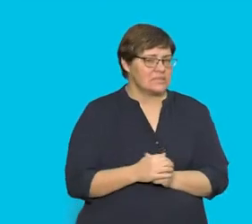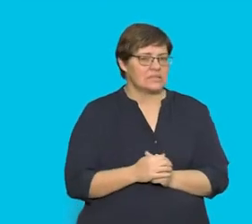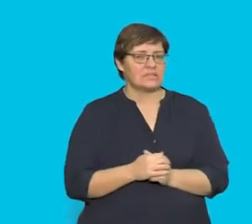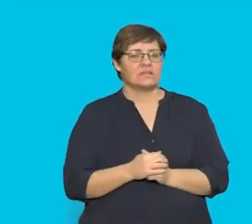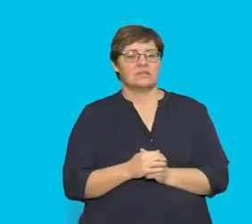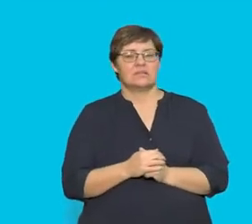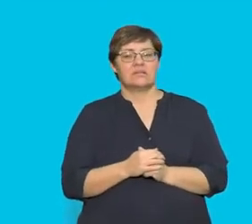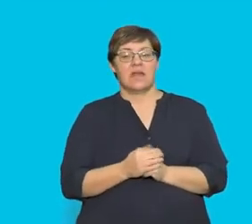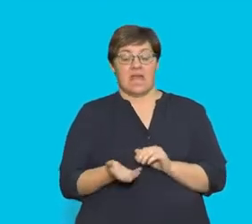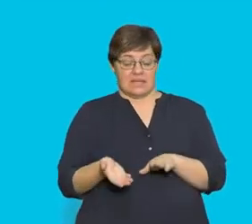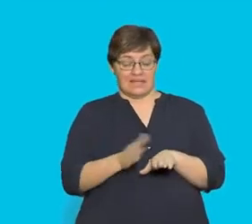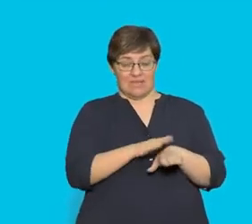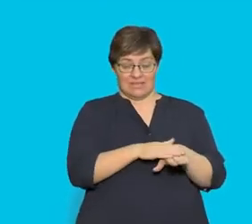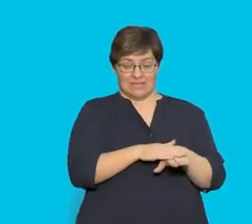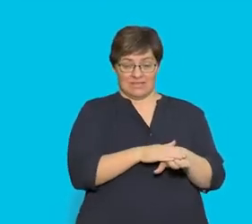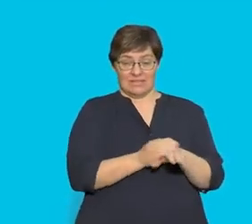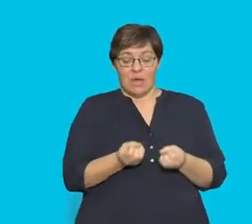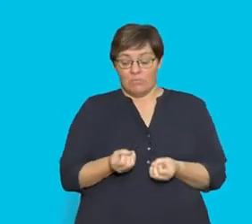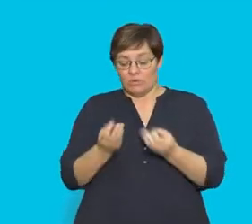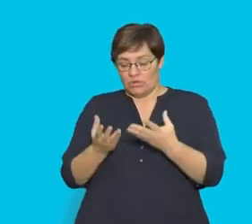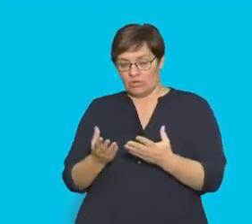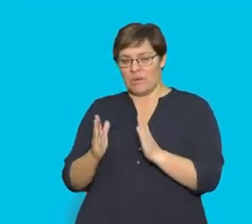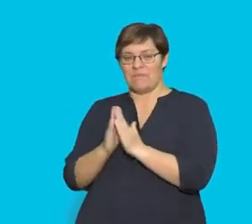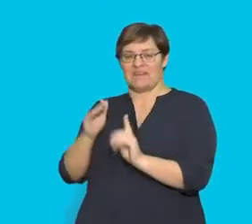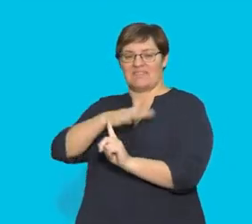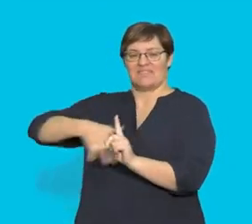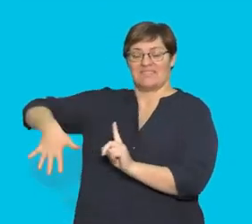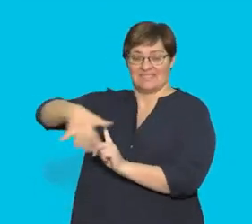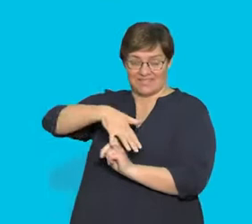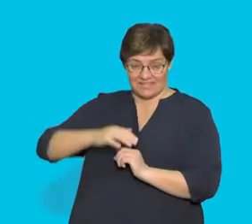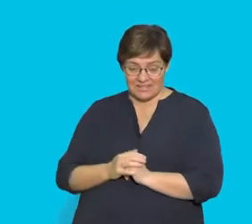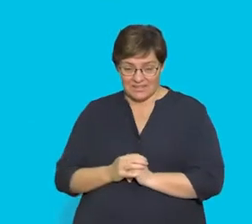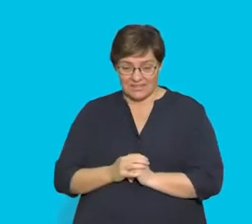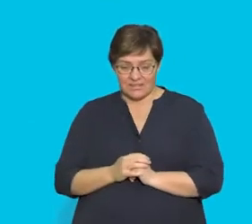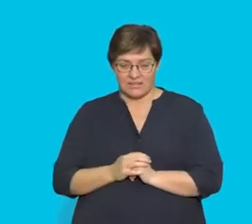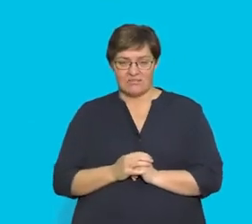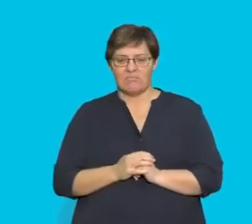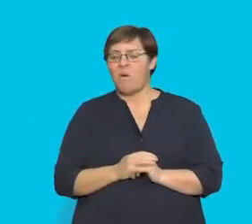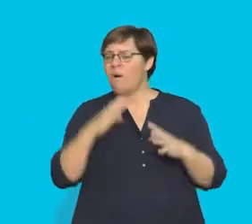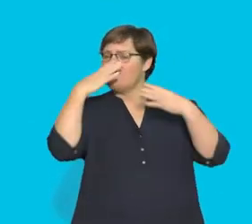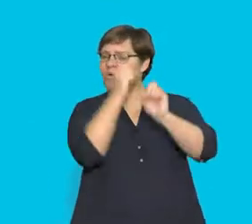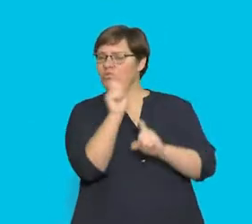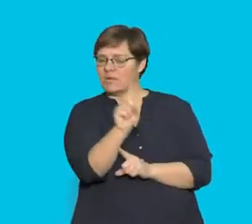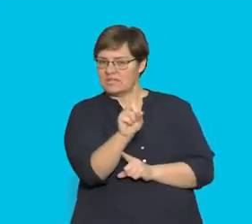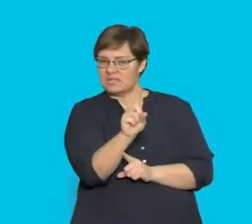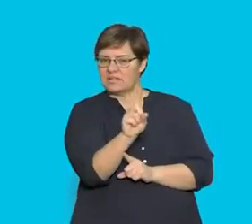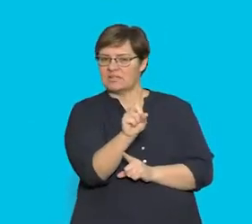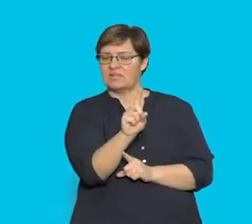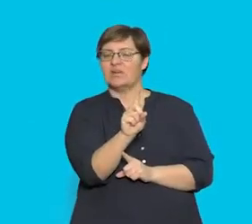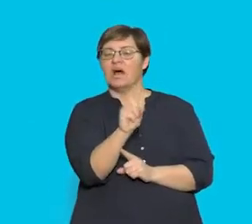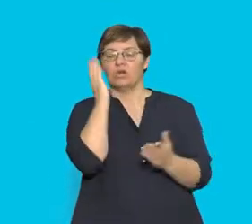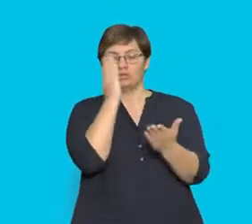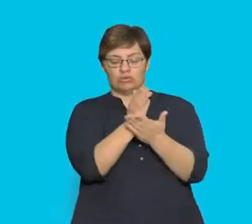the effect of a current is to produce a magnetic field. And in particular, we focused on the straight